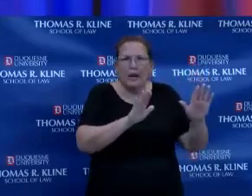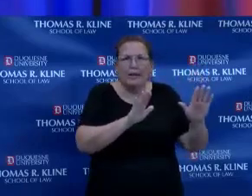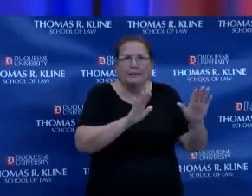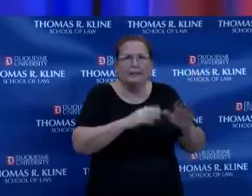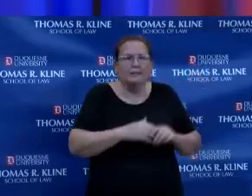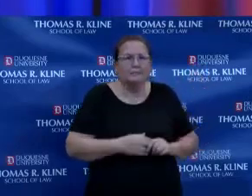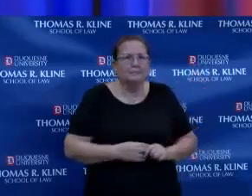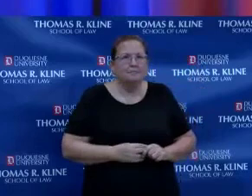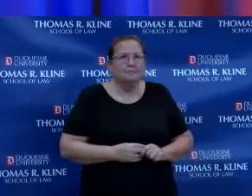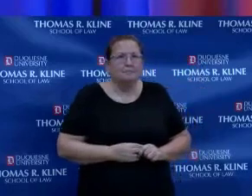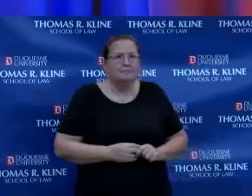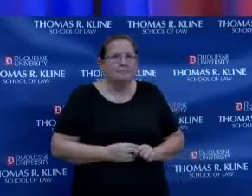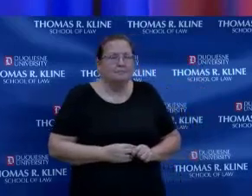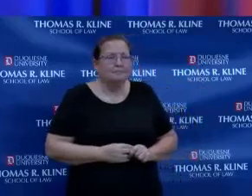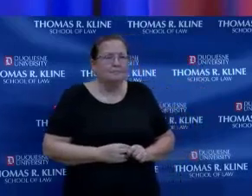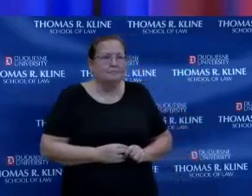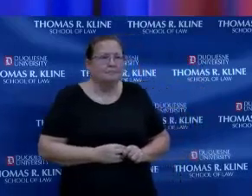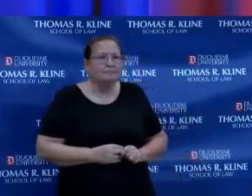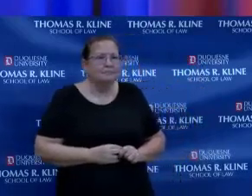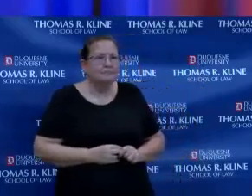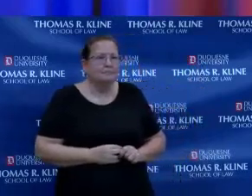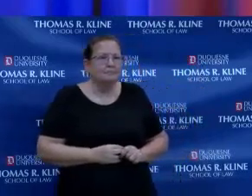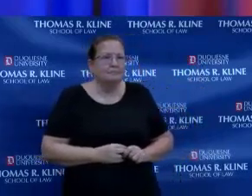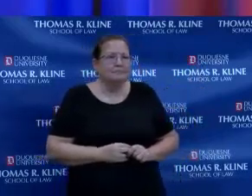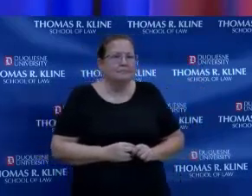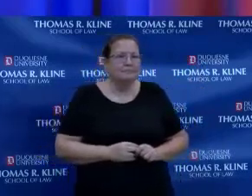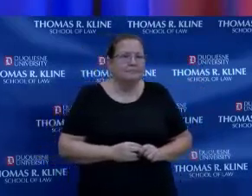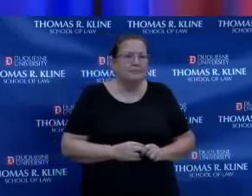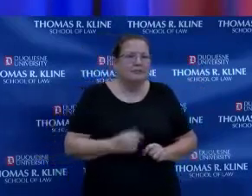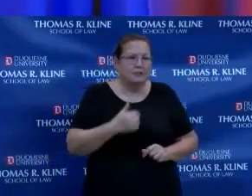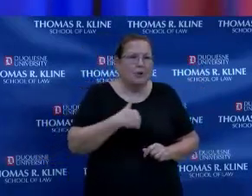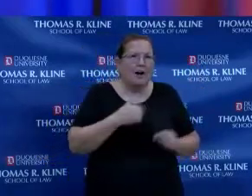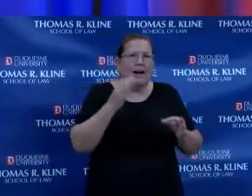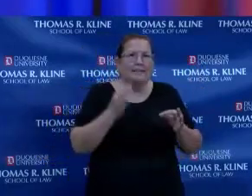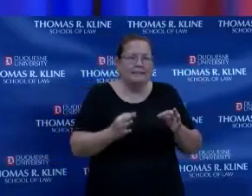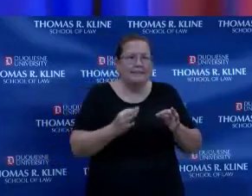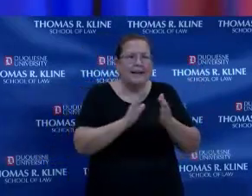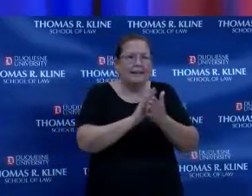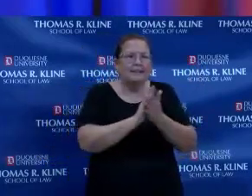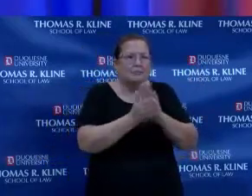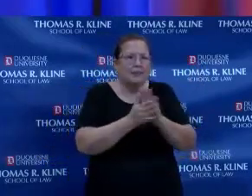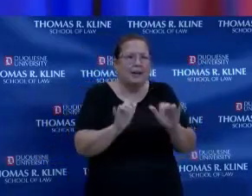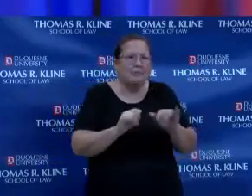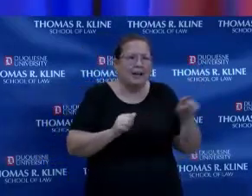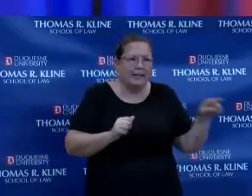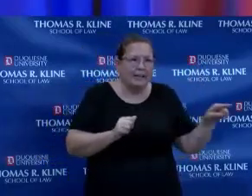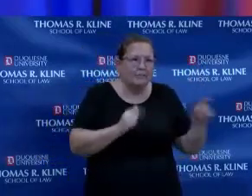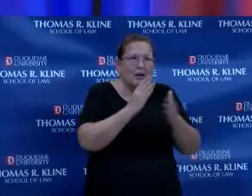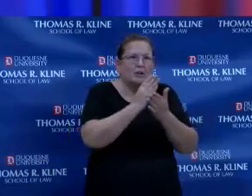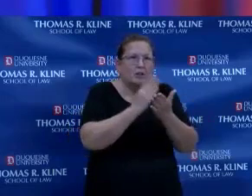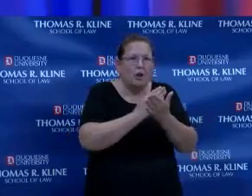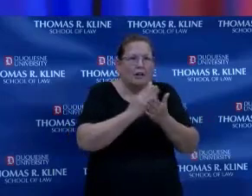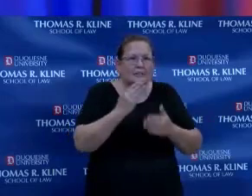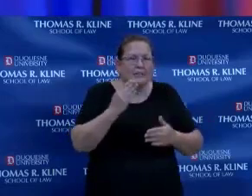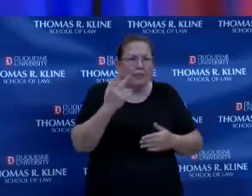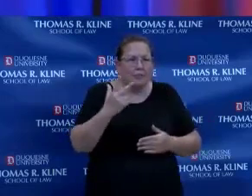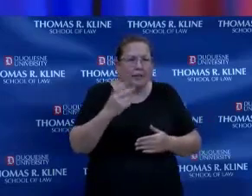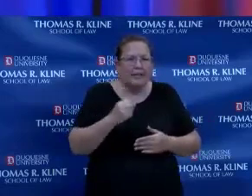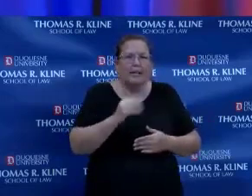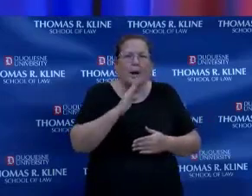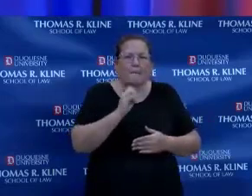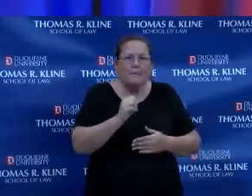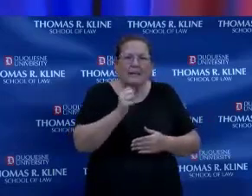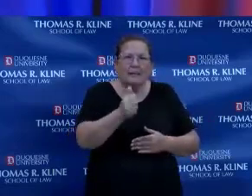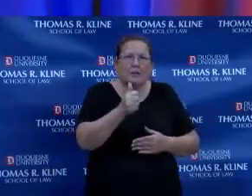didn't decide to become Jim. I decided to become me. So lesson number three, be yourself.